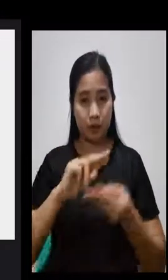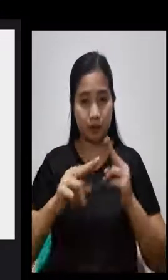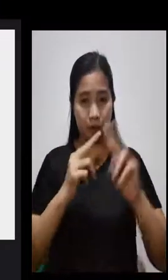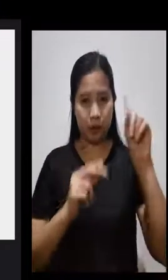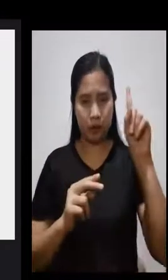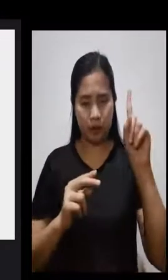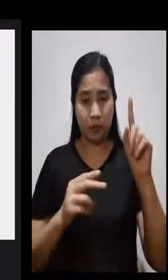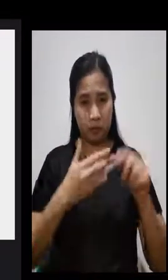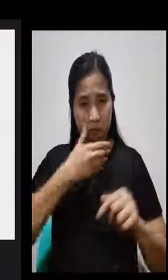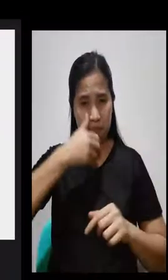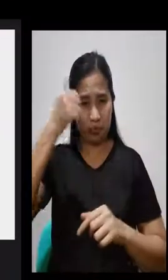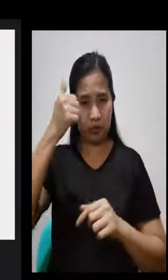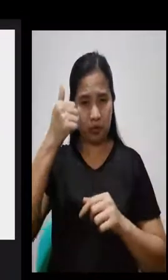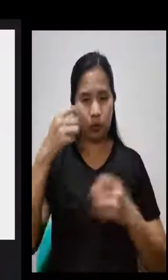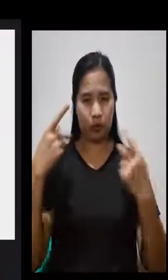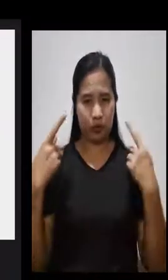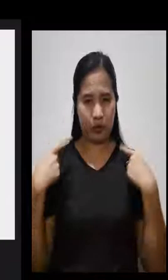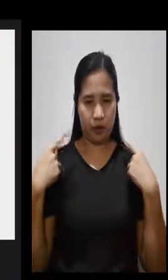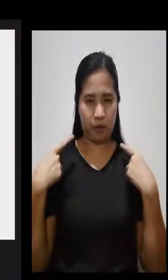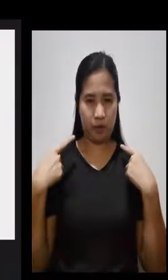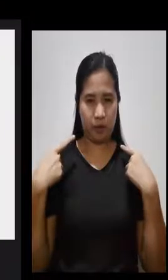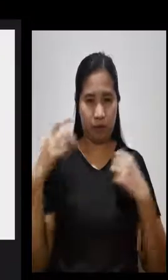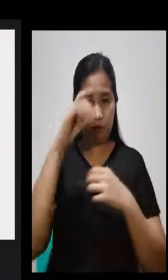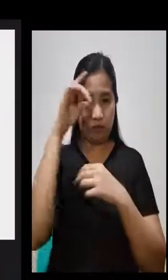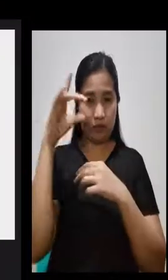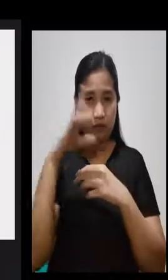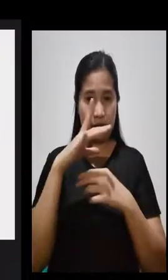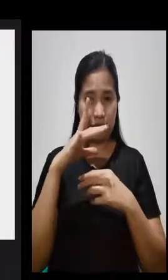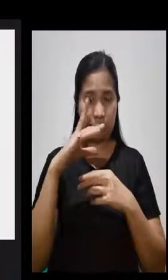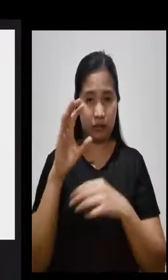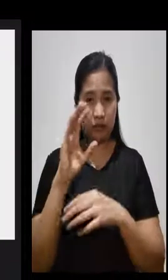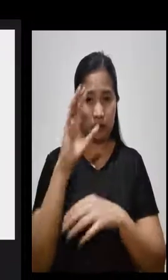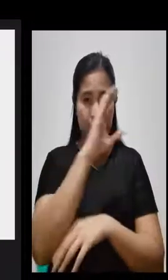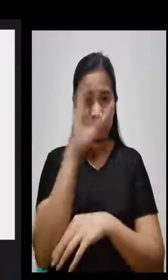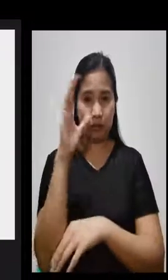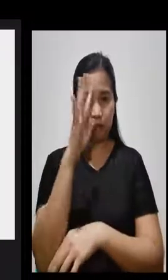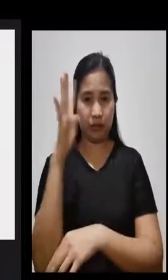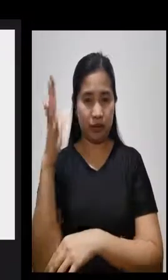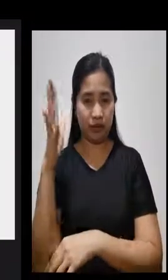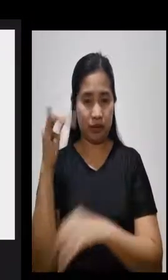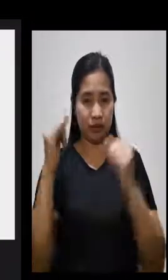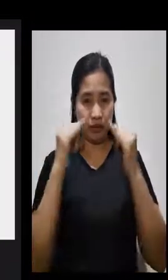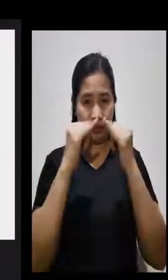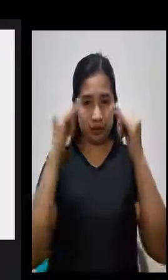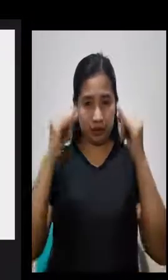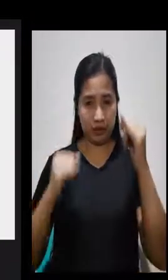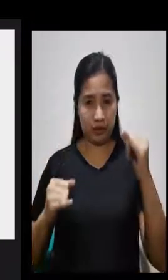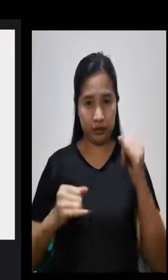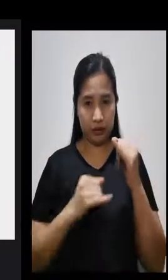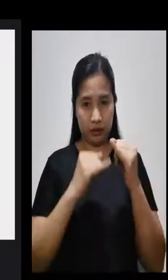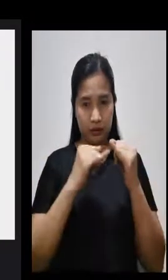to have lights on Christmas tree in a series or parallel? Why?